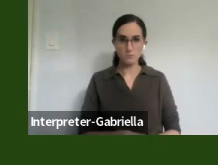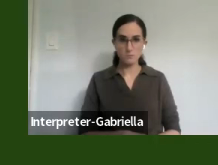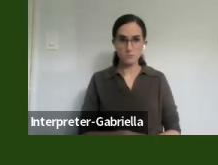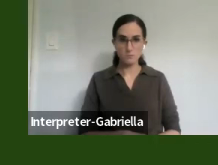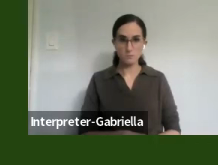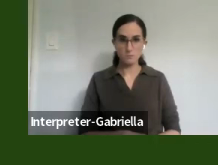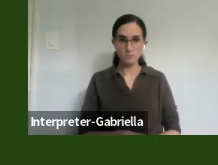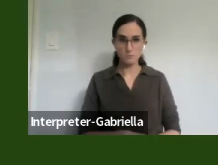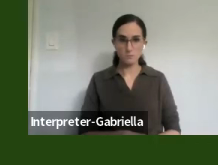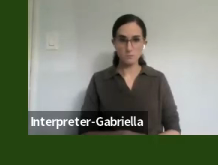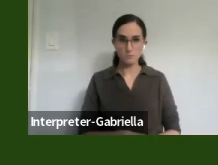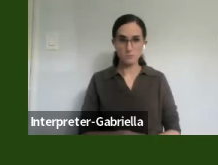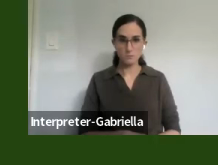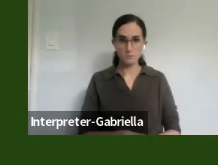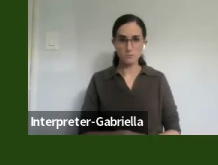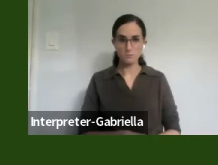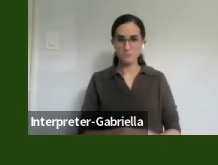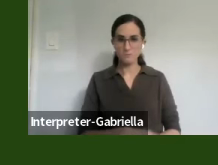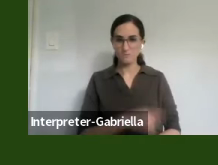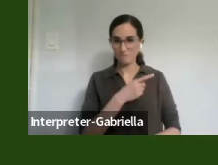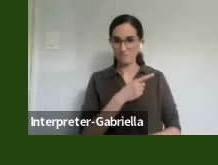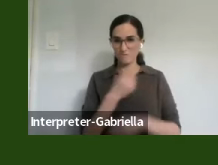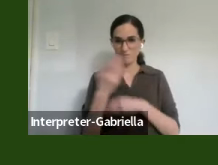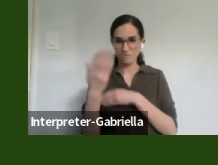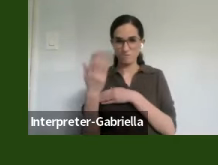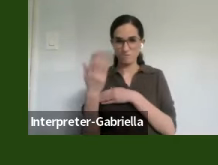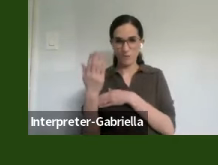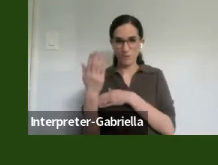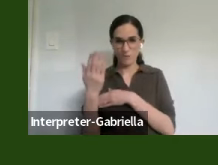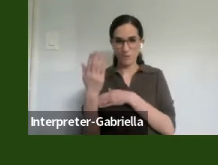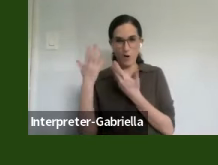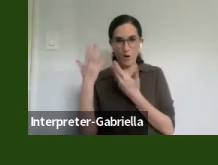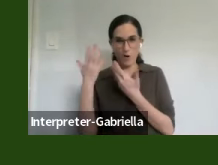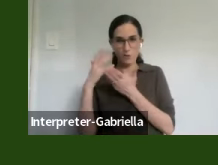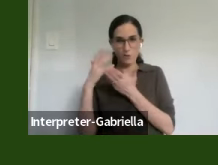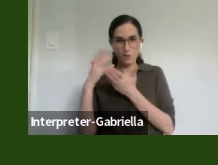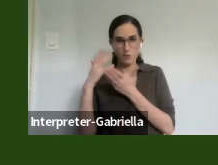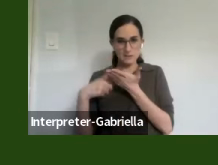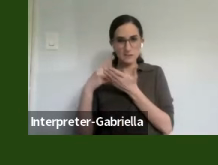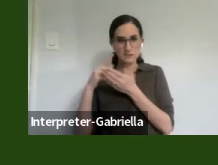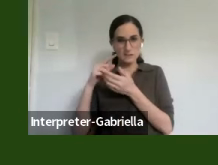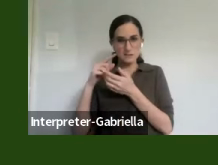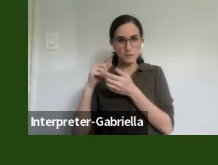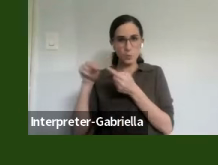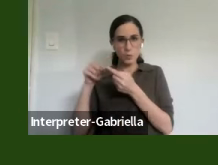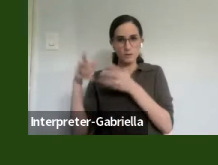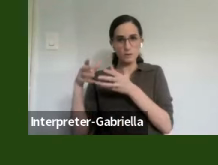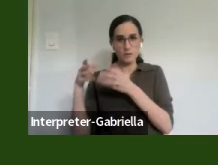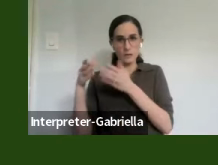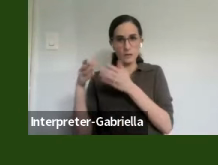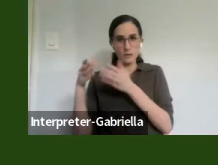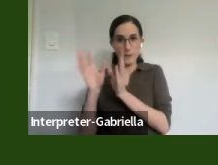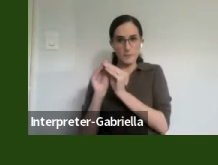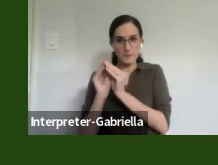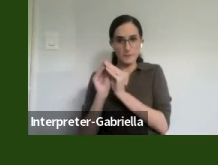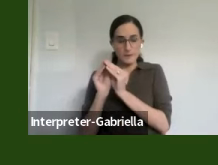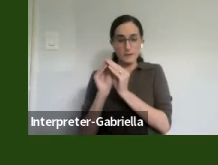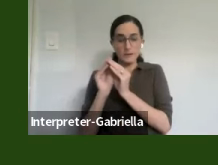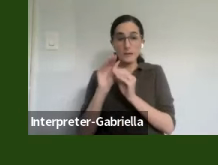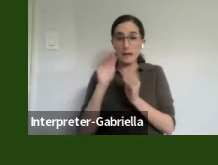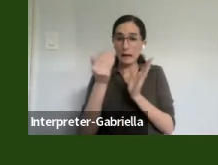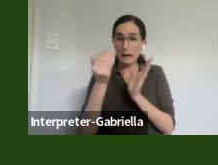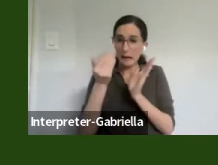We already went over this morning in the broader meeting, but again, as a reminder, these are the goals